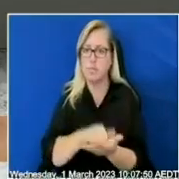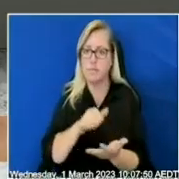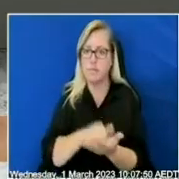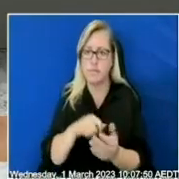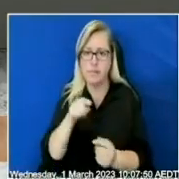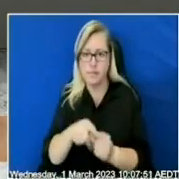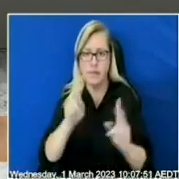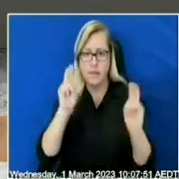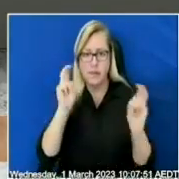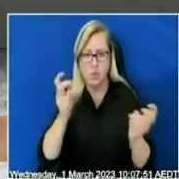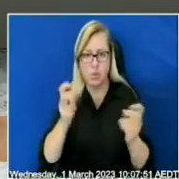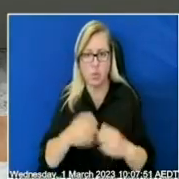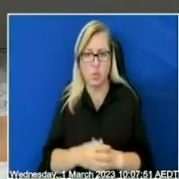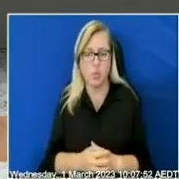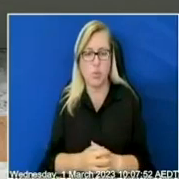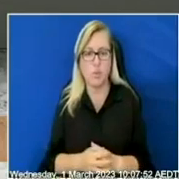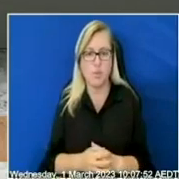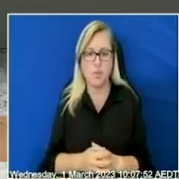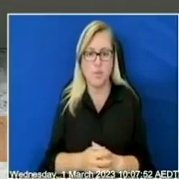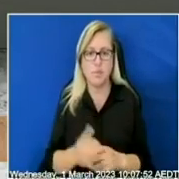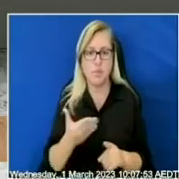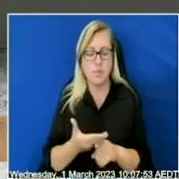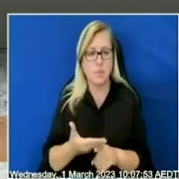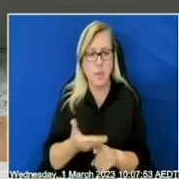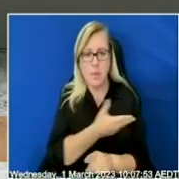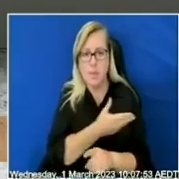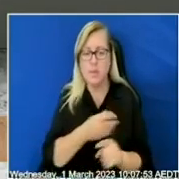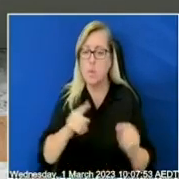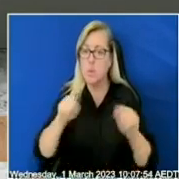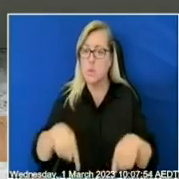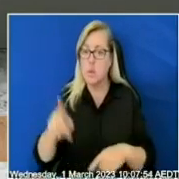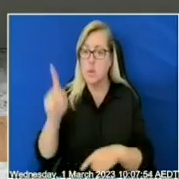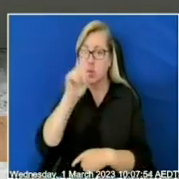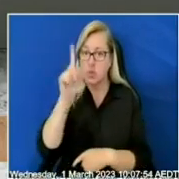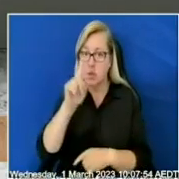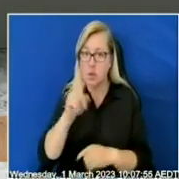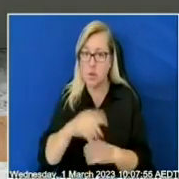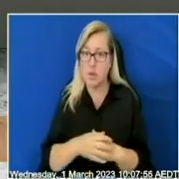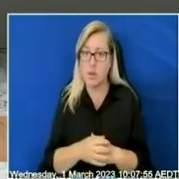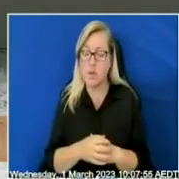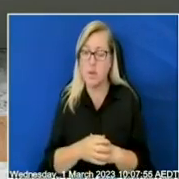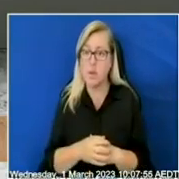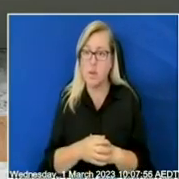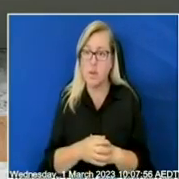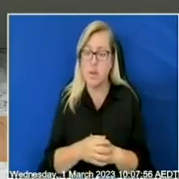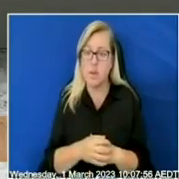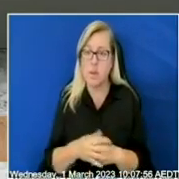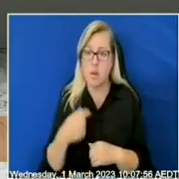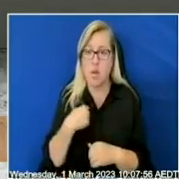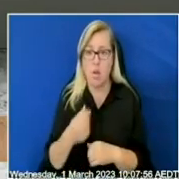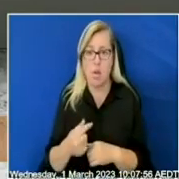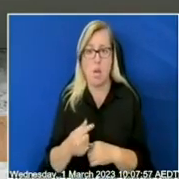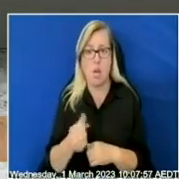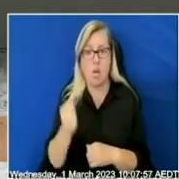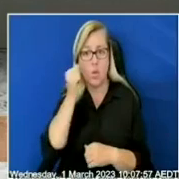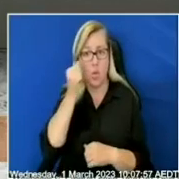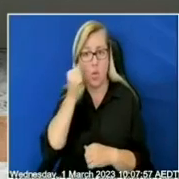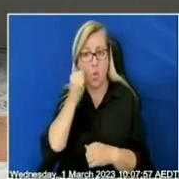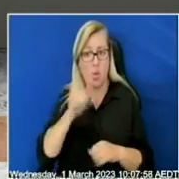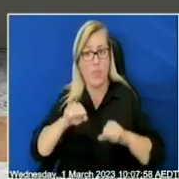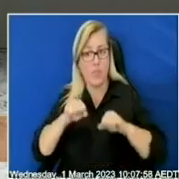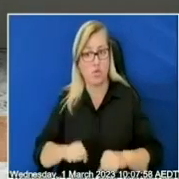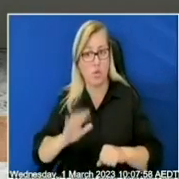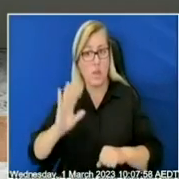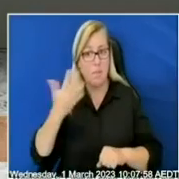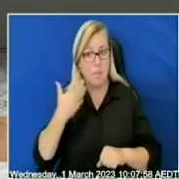Before we commence today, I note that the Chair has made orders under Section 24 of the